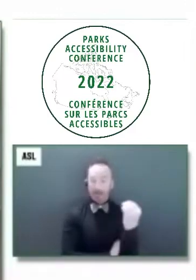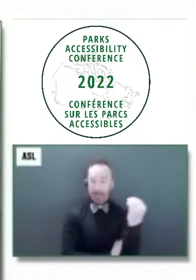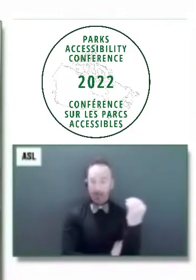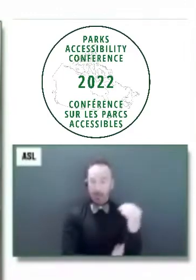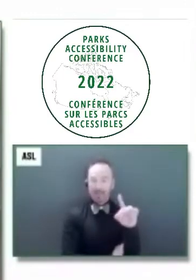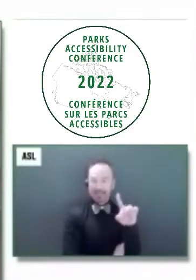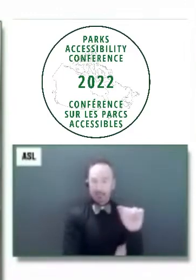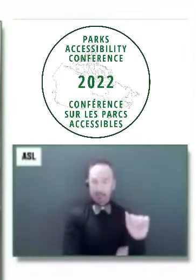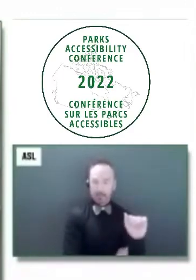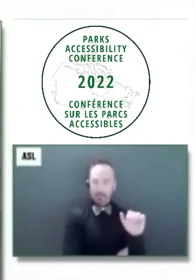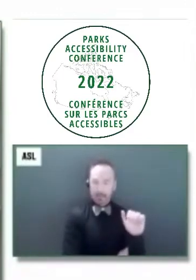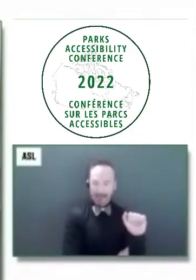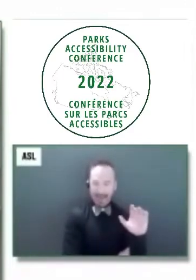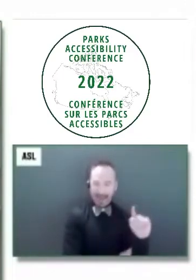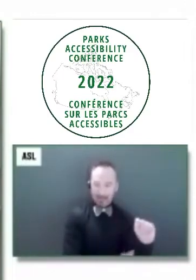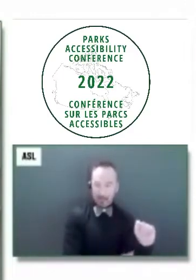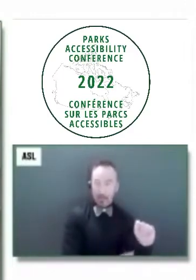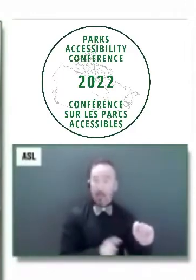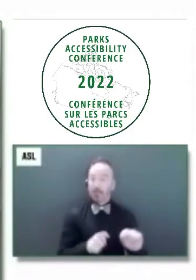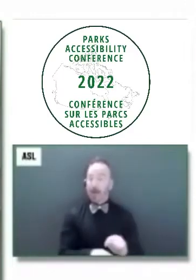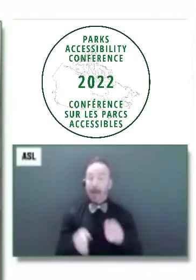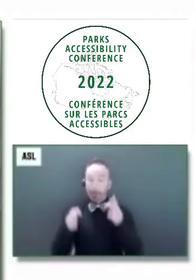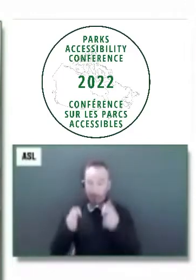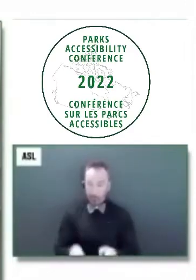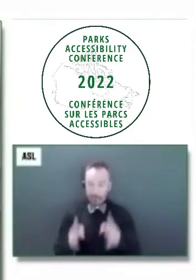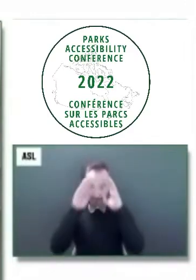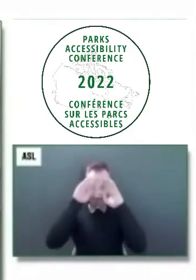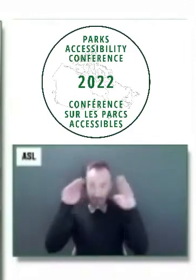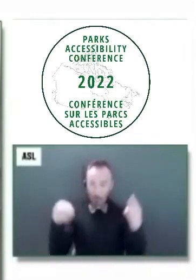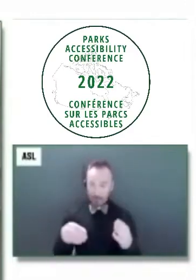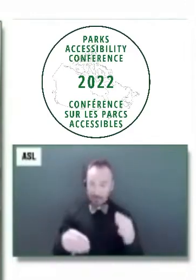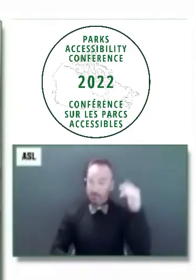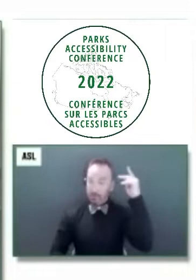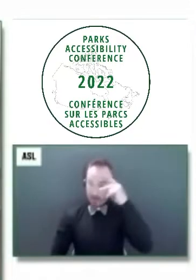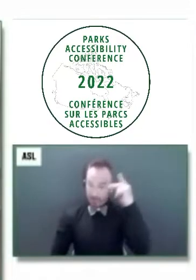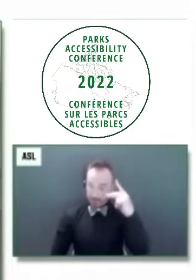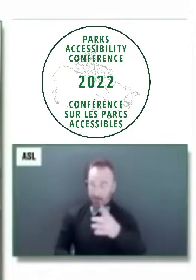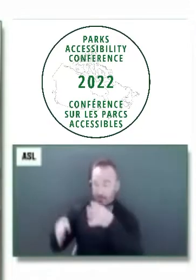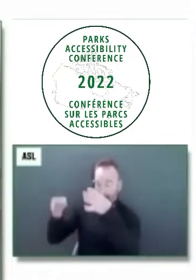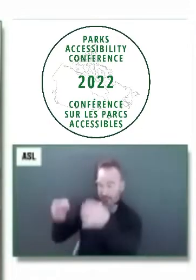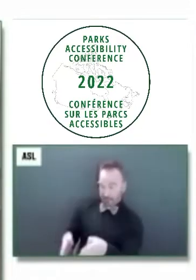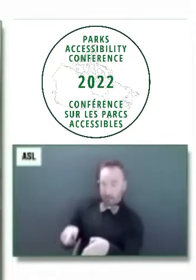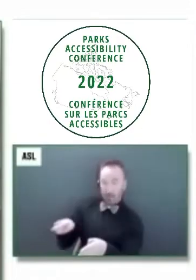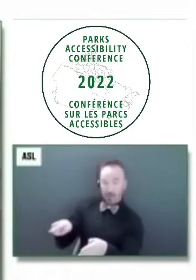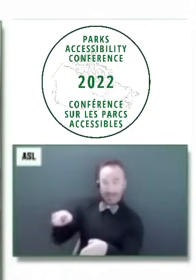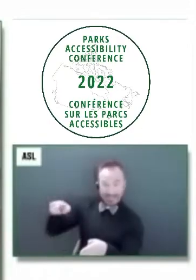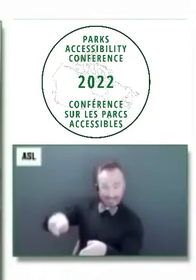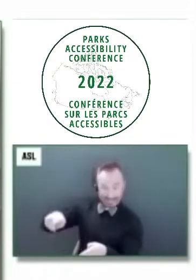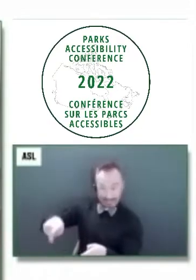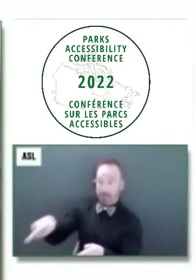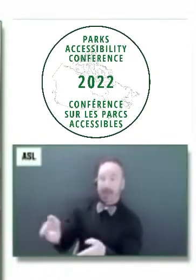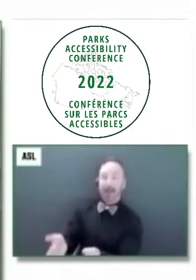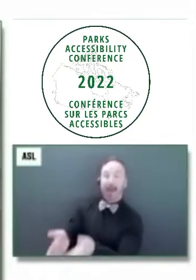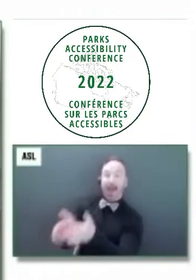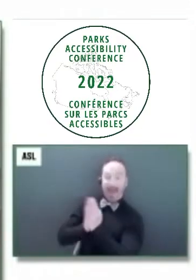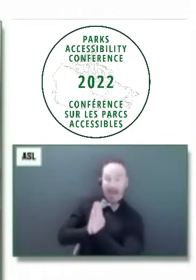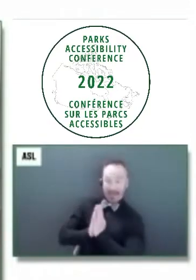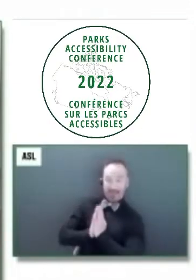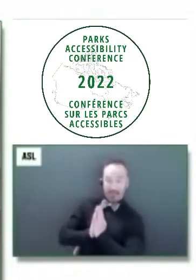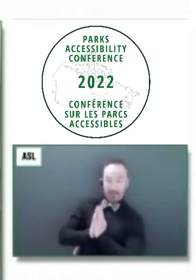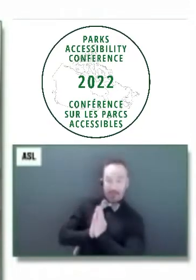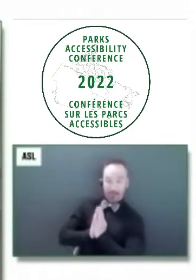a person-centered approach where the individual who has the defined need asks, and in asking, describes what would work for